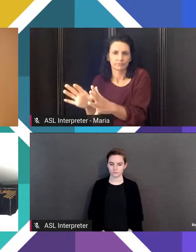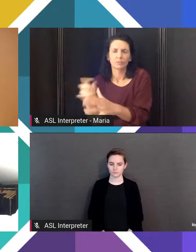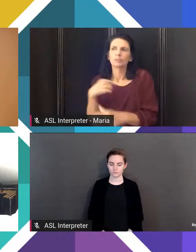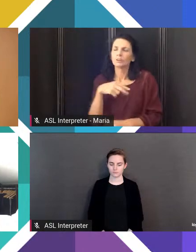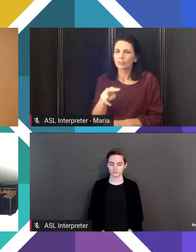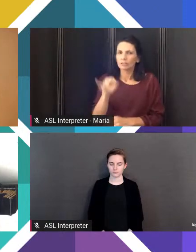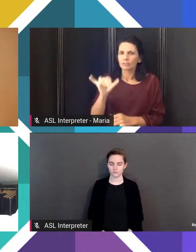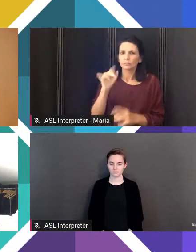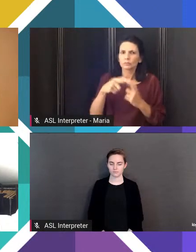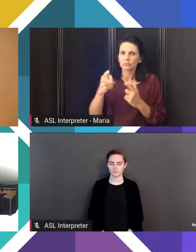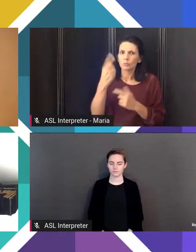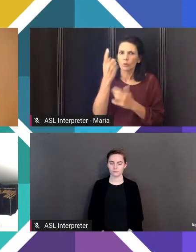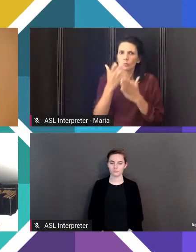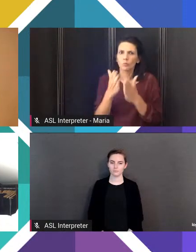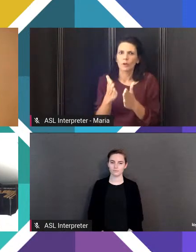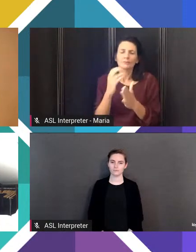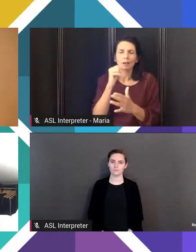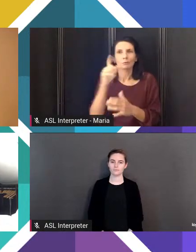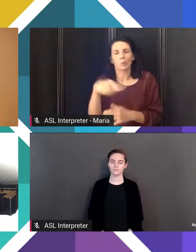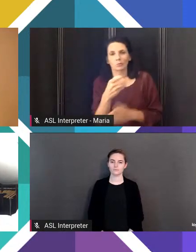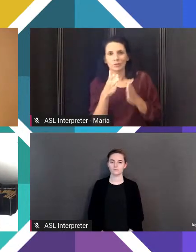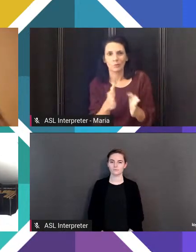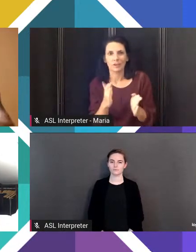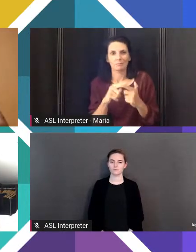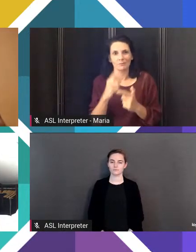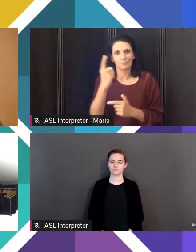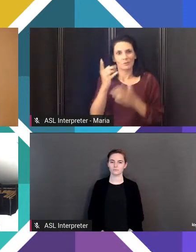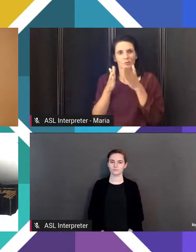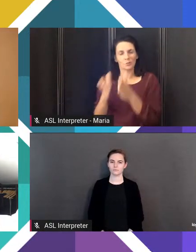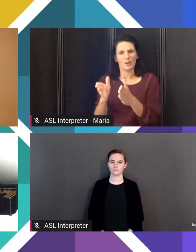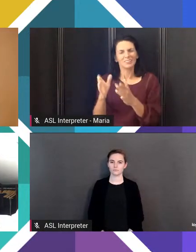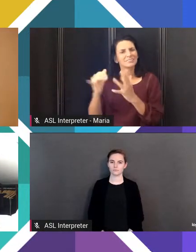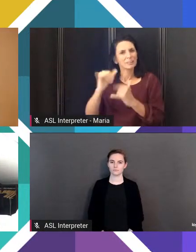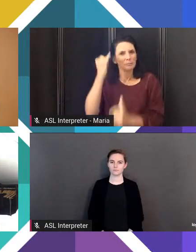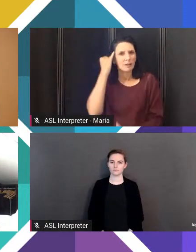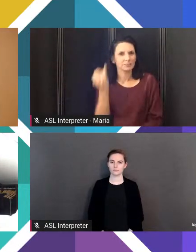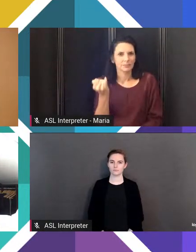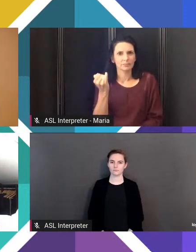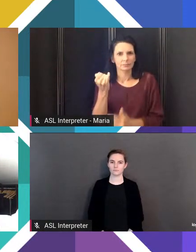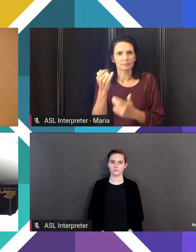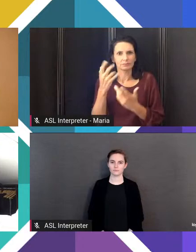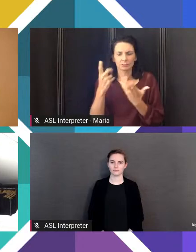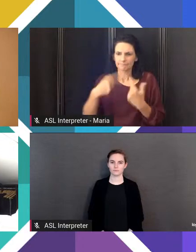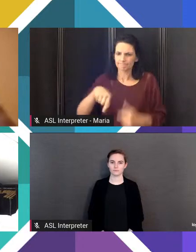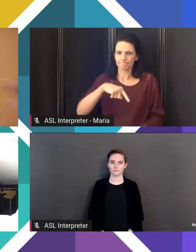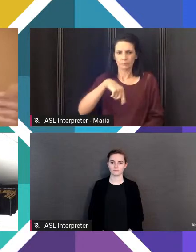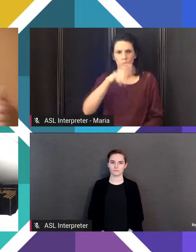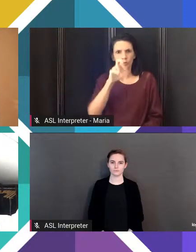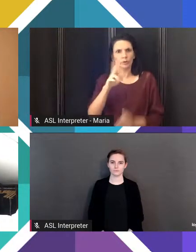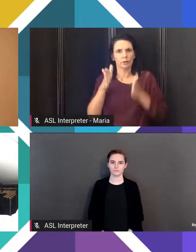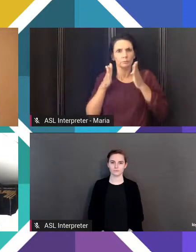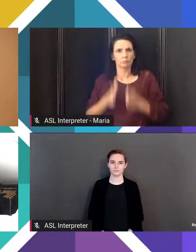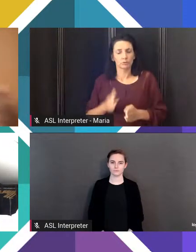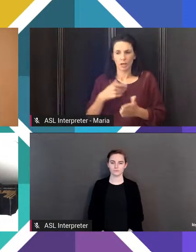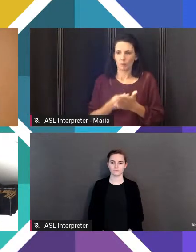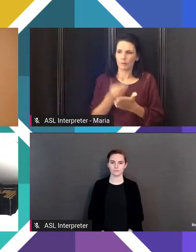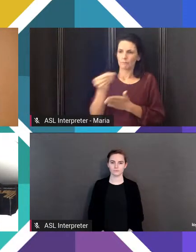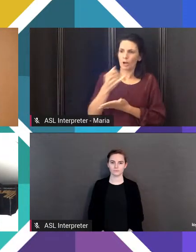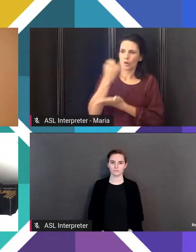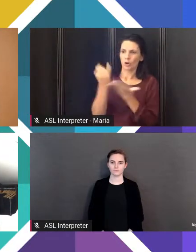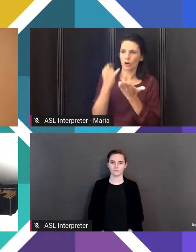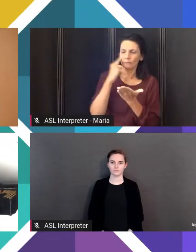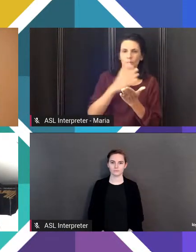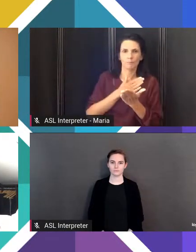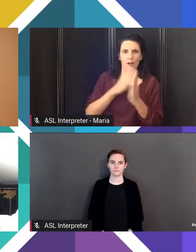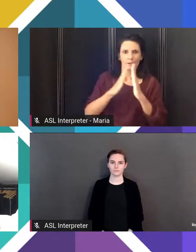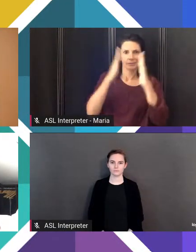find equity for artists within our own community is doing the same thing, is that as a queer person, if I'm going to buy a piece of art for my house, or I'm going to buy a